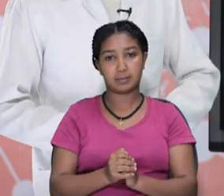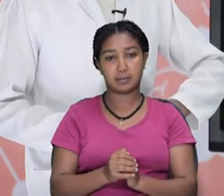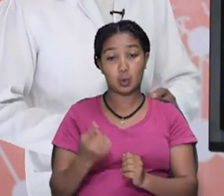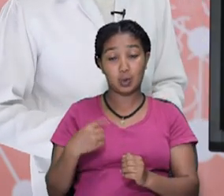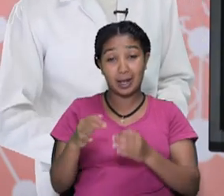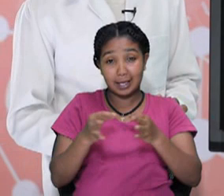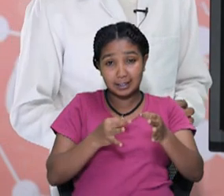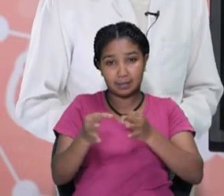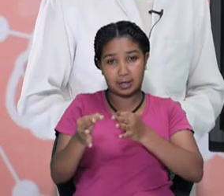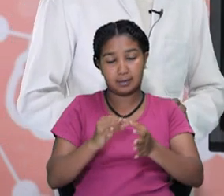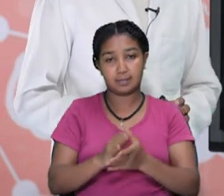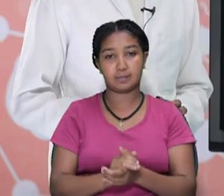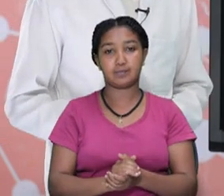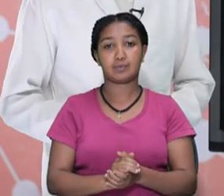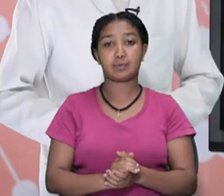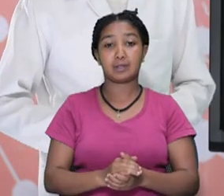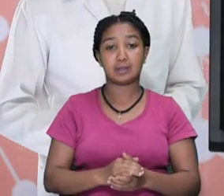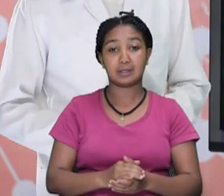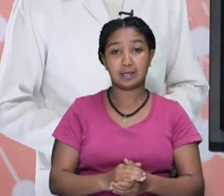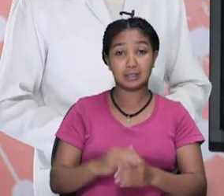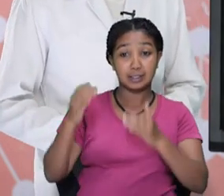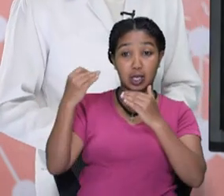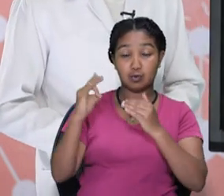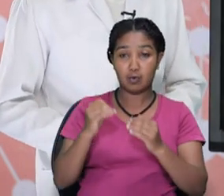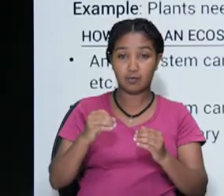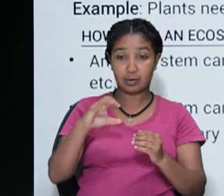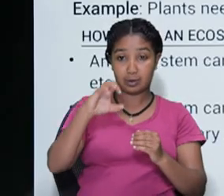We can explain the size of ecosystems